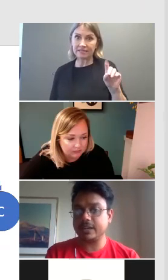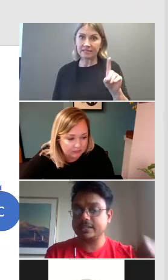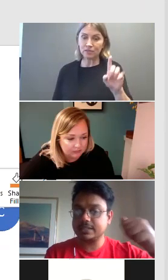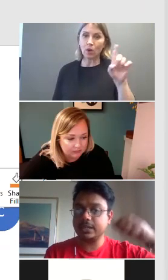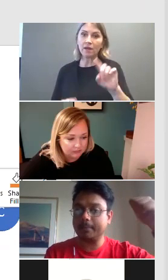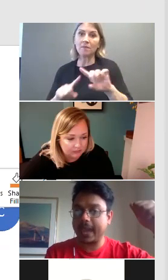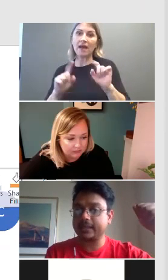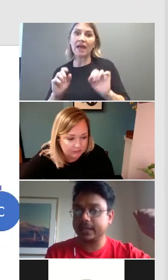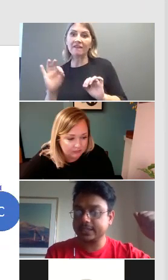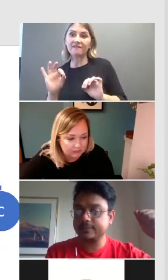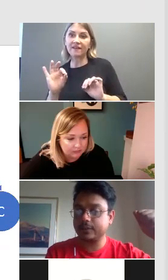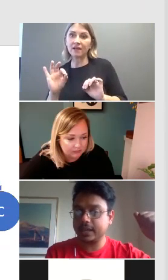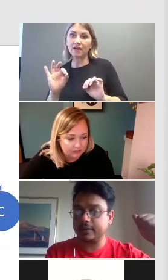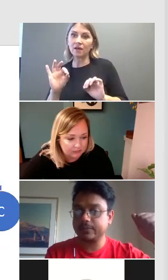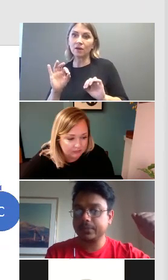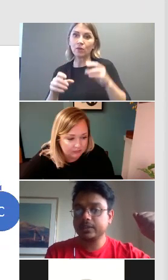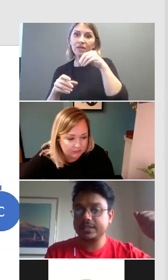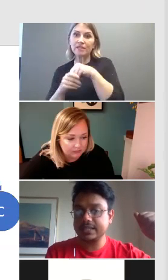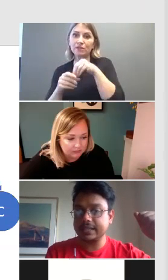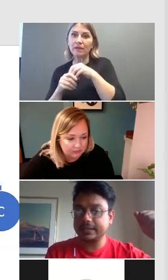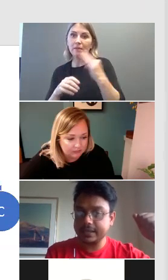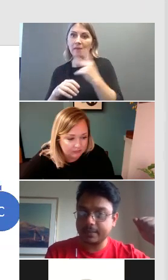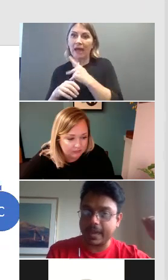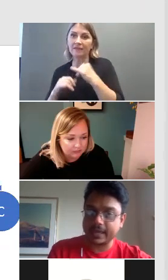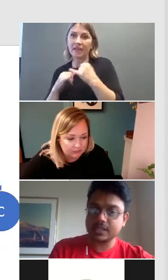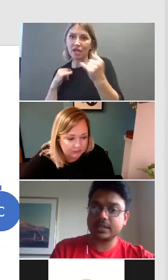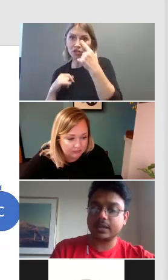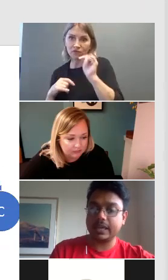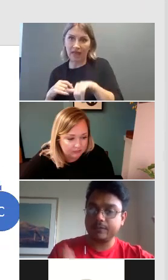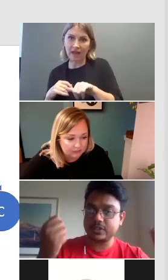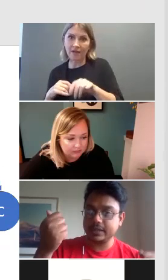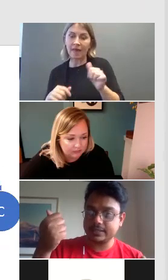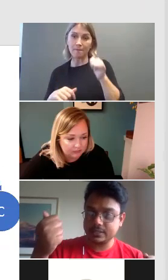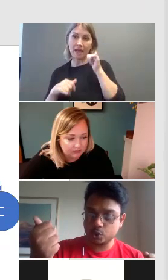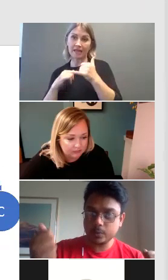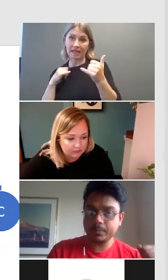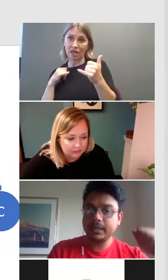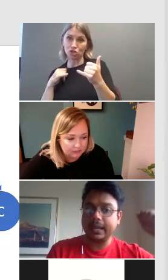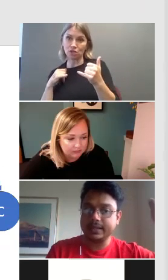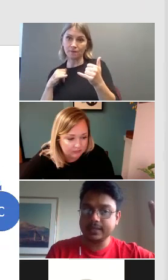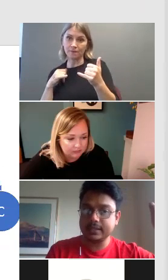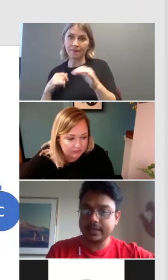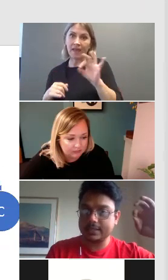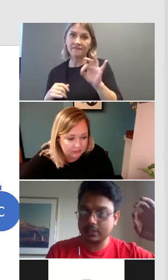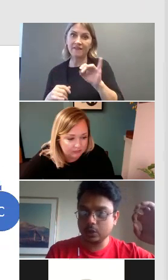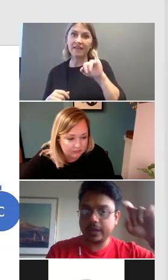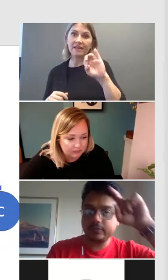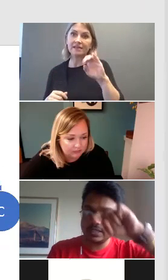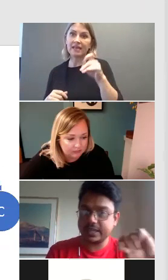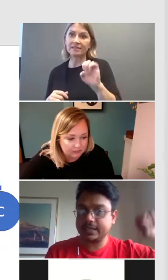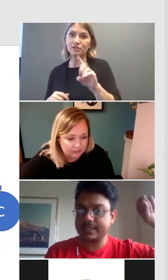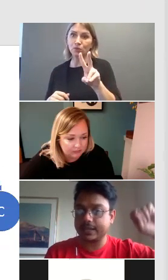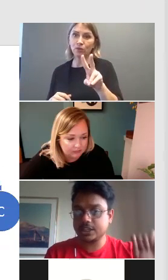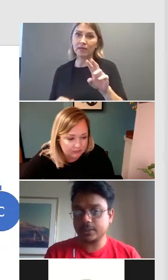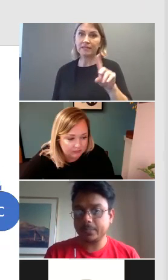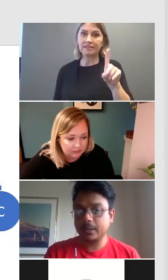F, when we are inserting back the edges for F, we see that there is a back edge that F's index is 2 and D's index is 0, and